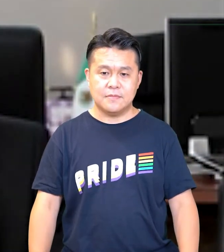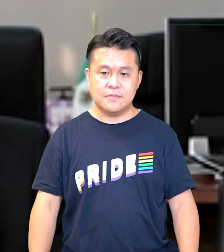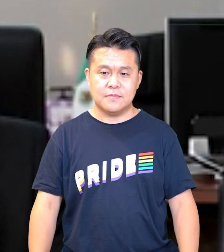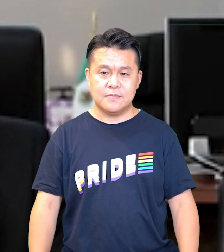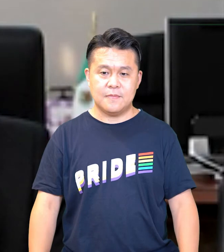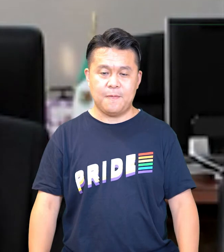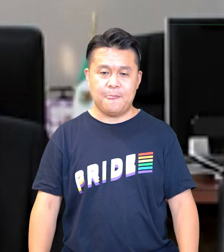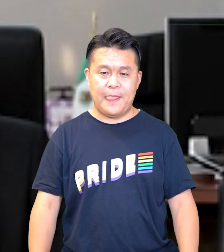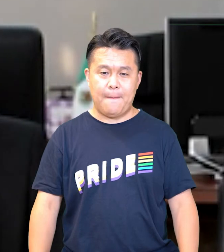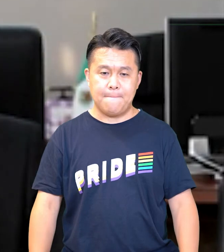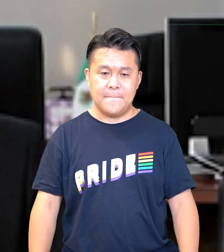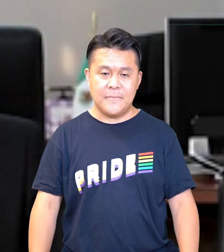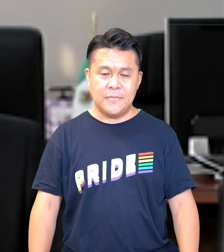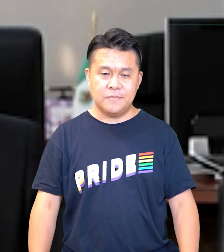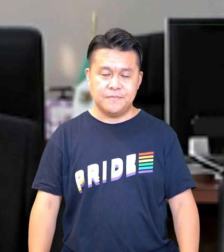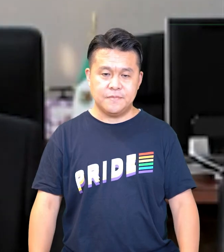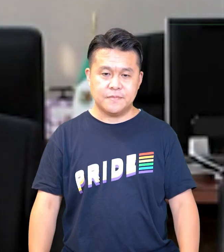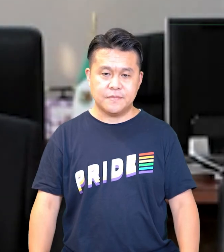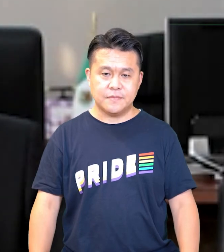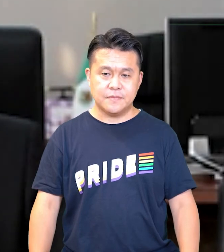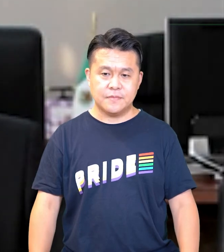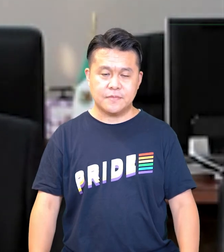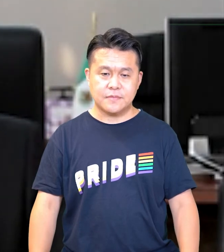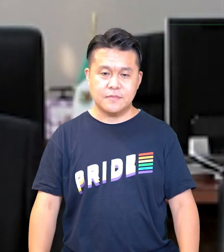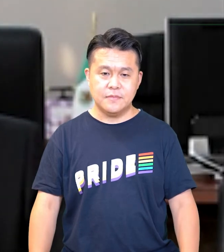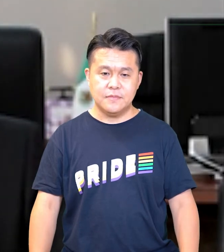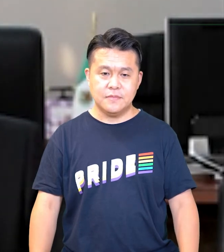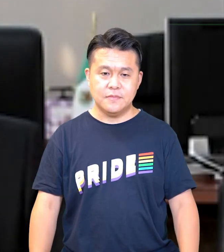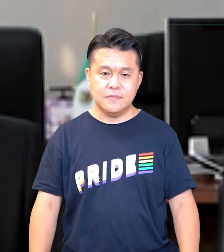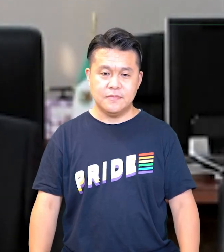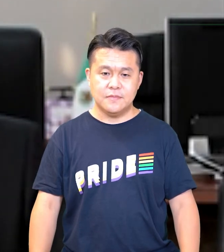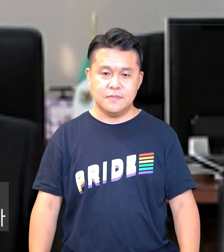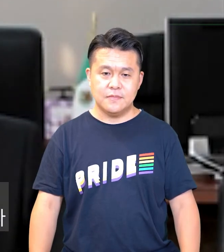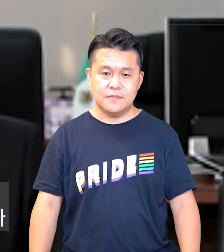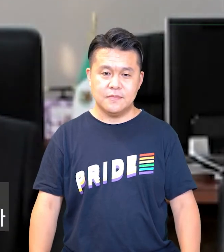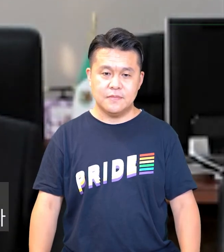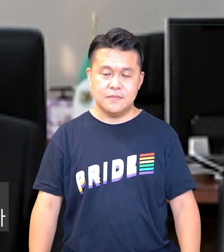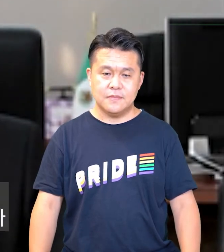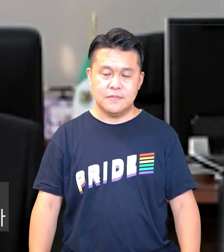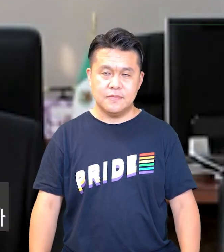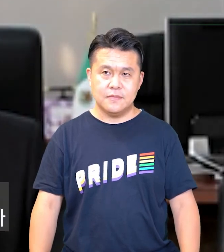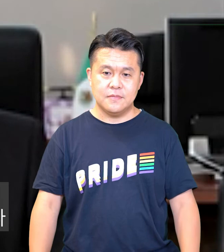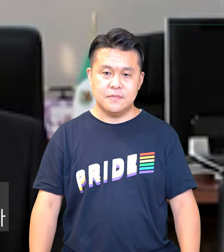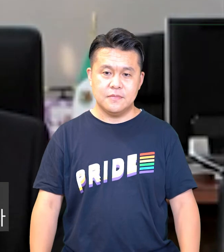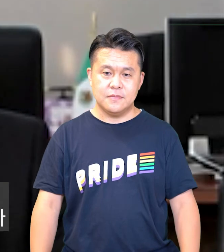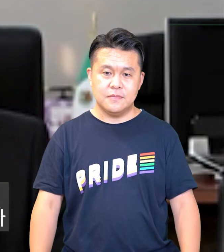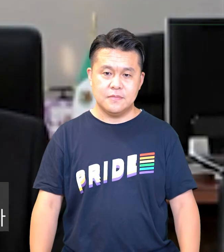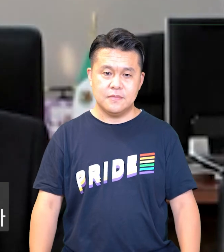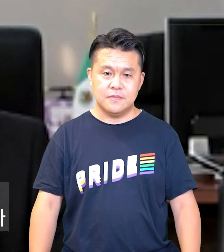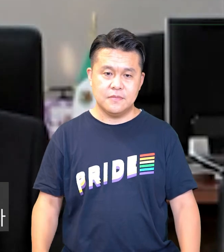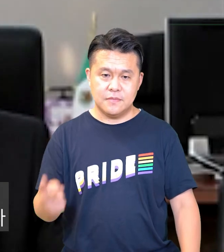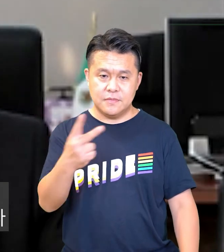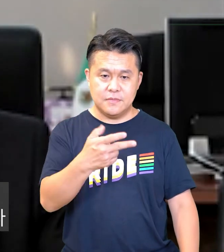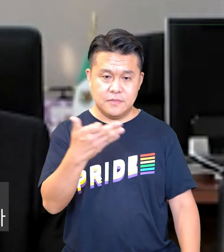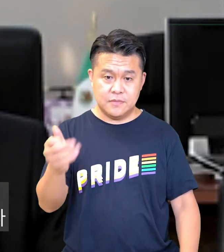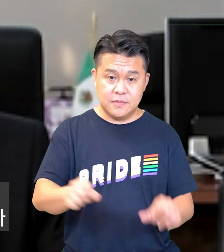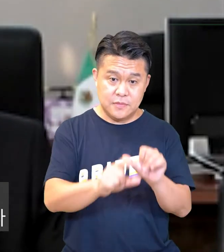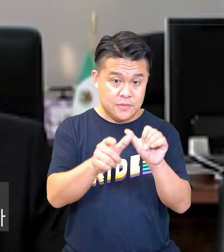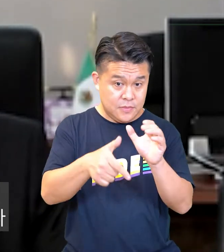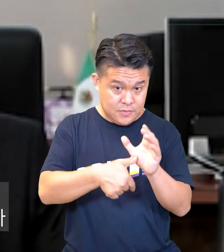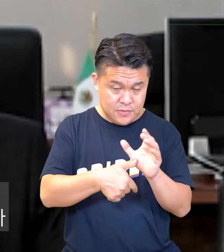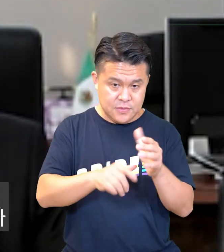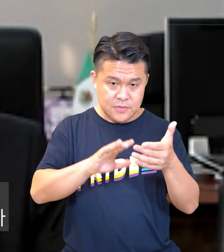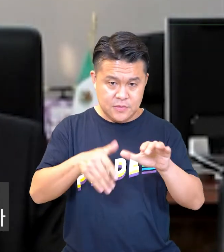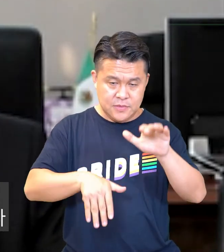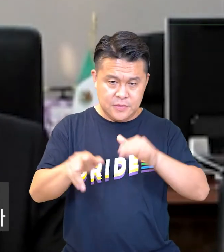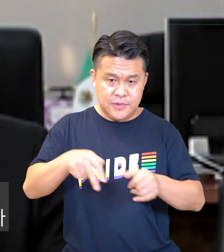LGBT plus community and other vulnerable groups. In May 2019,